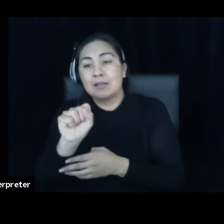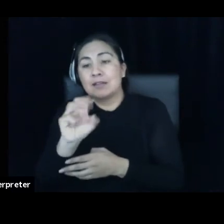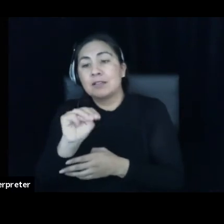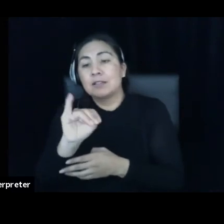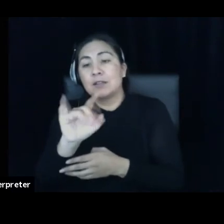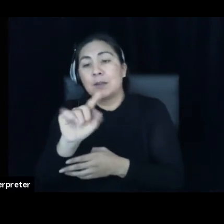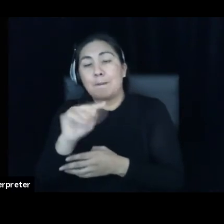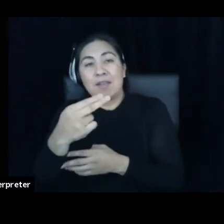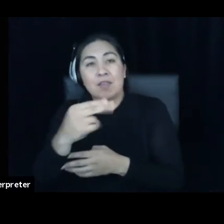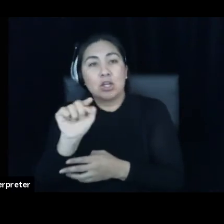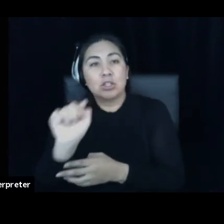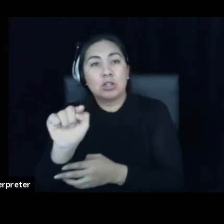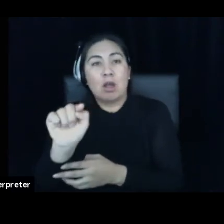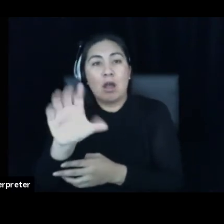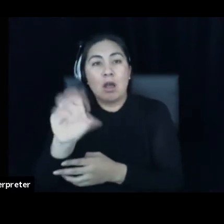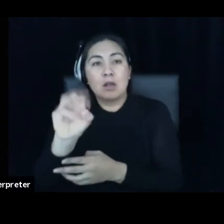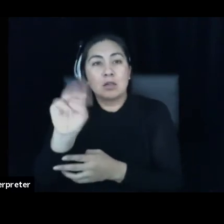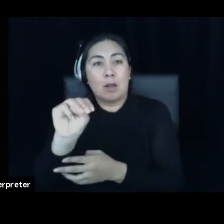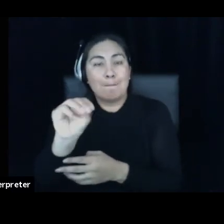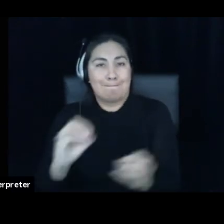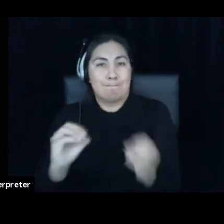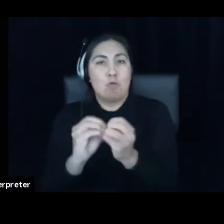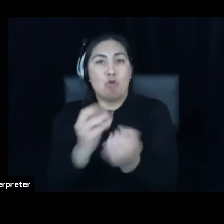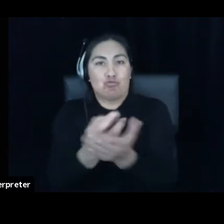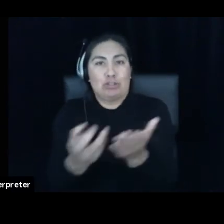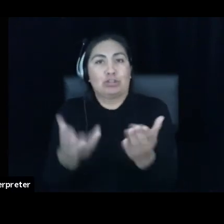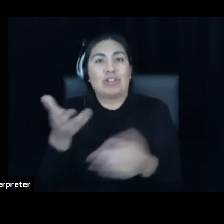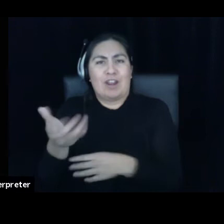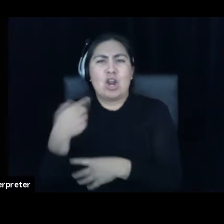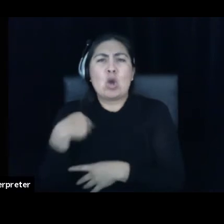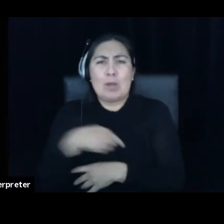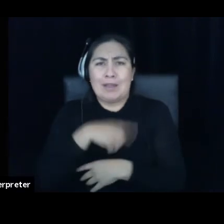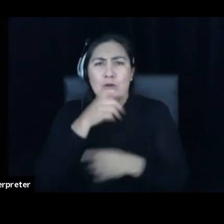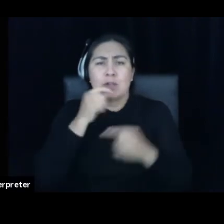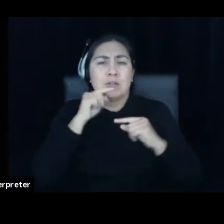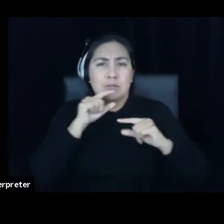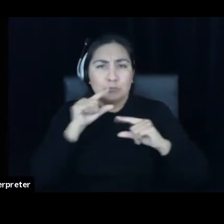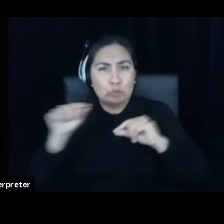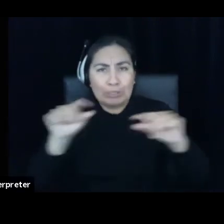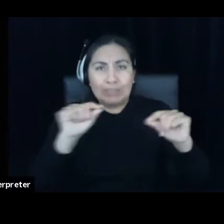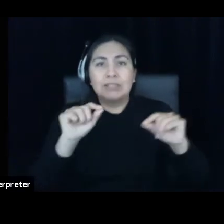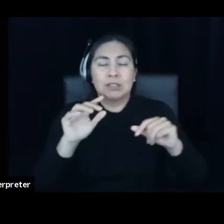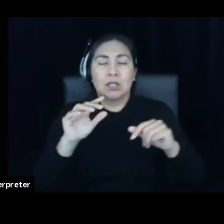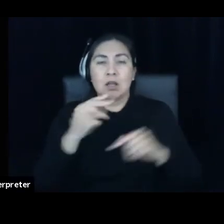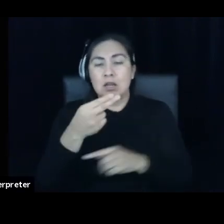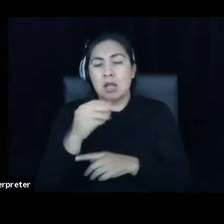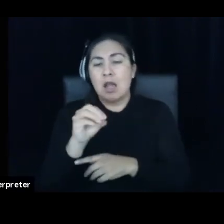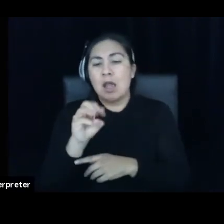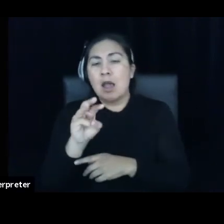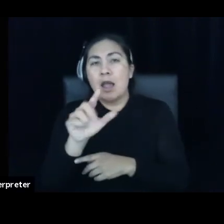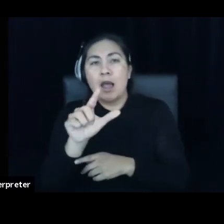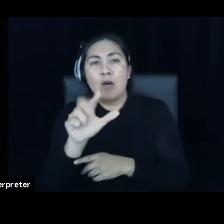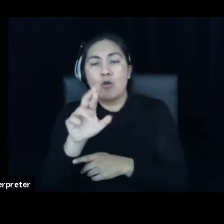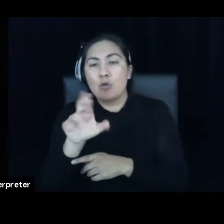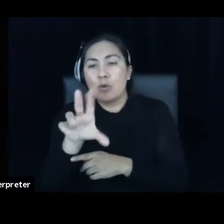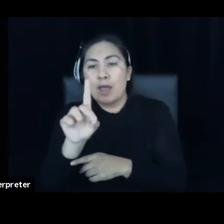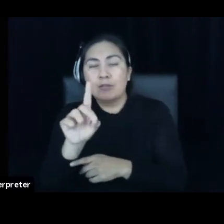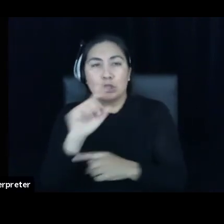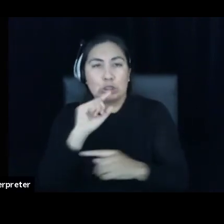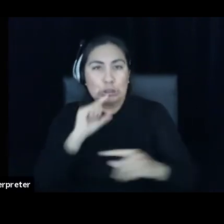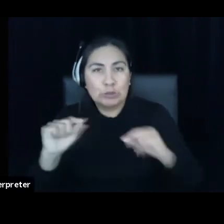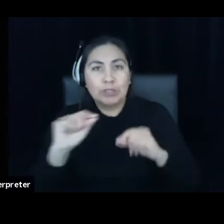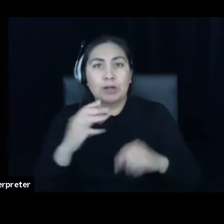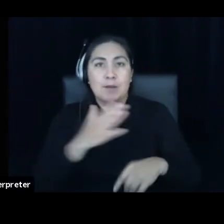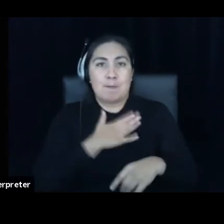amyelainesmith.com for more resources. And we'll tweet these out on the HowlRound Twitter, NFCC.org. And my website